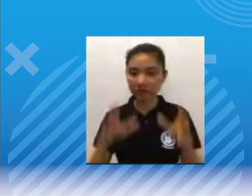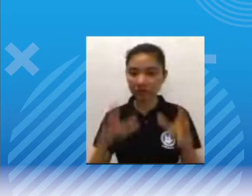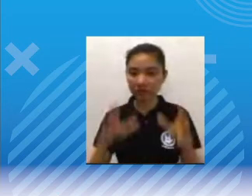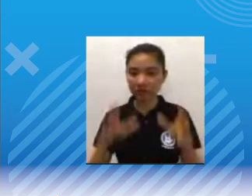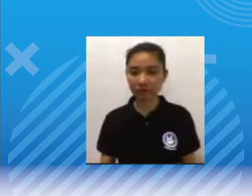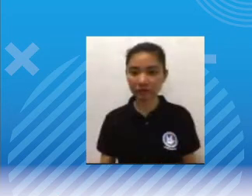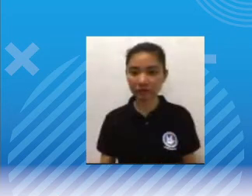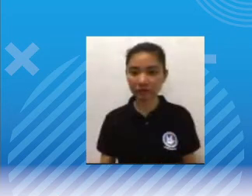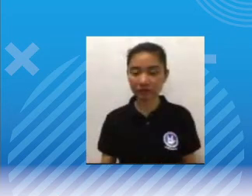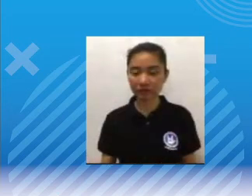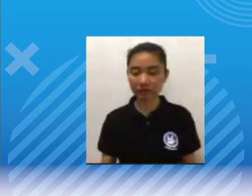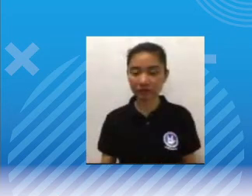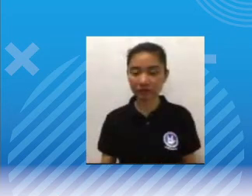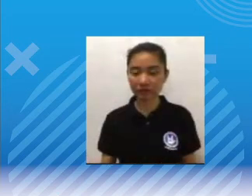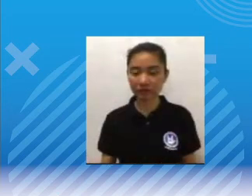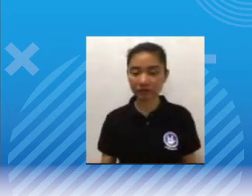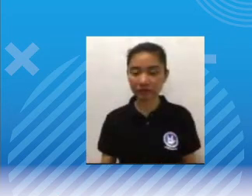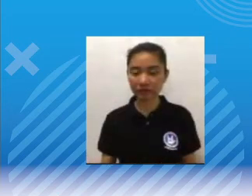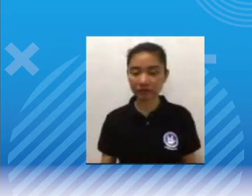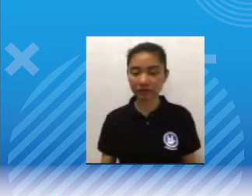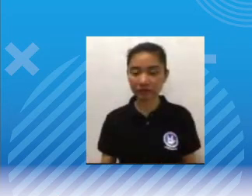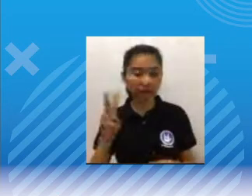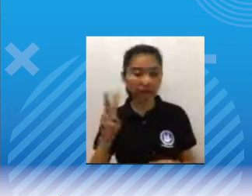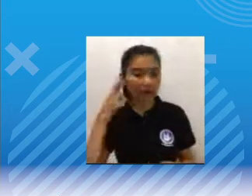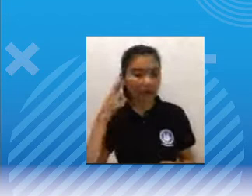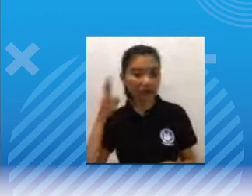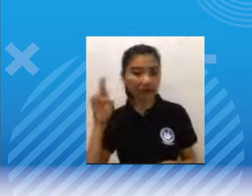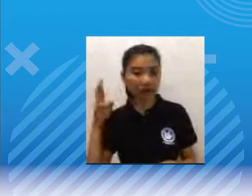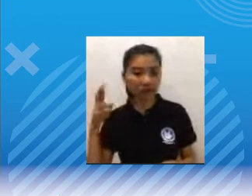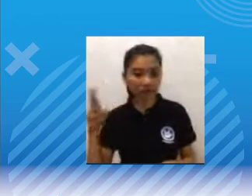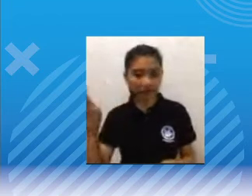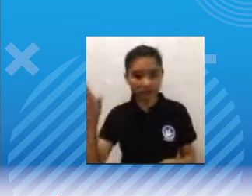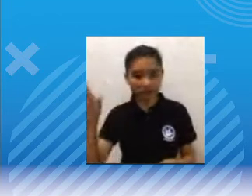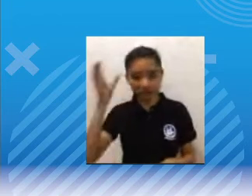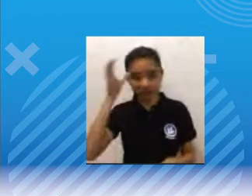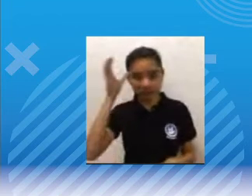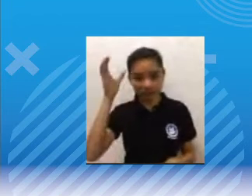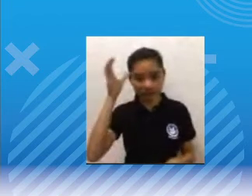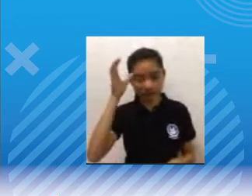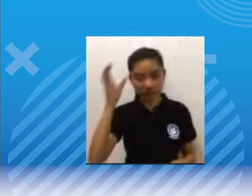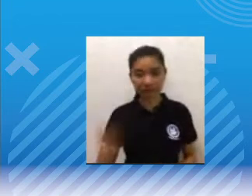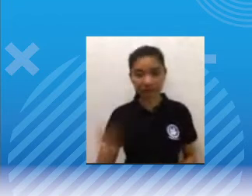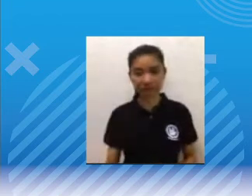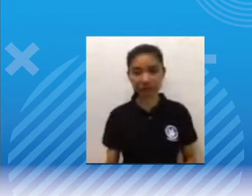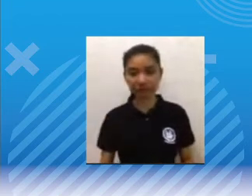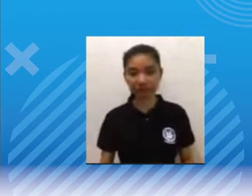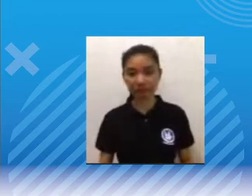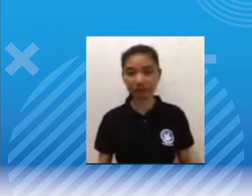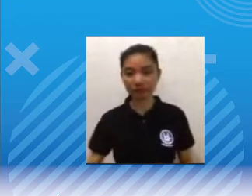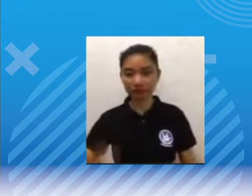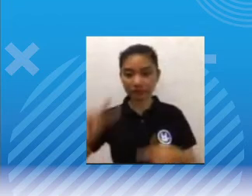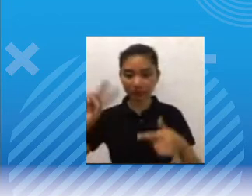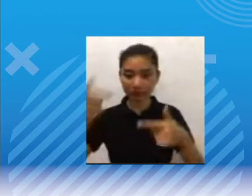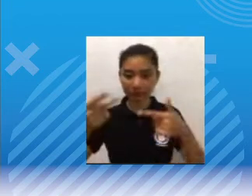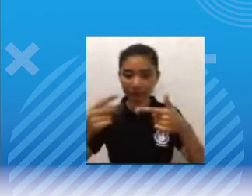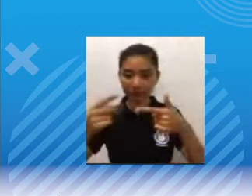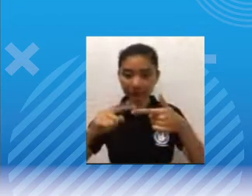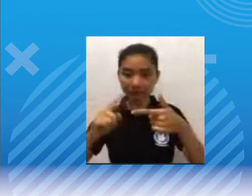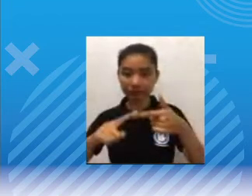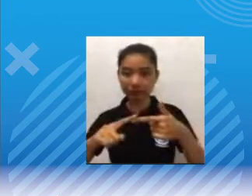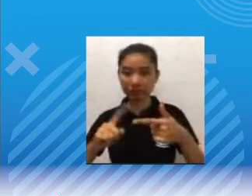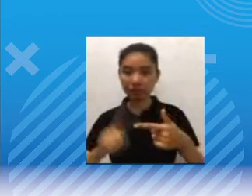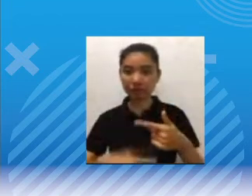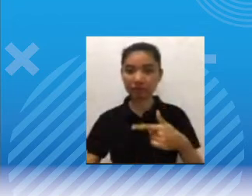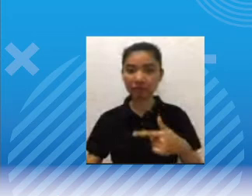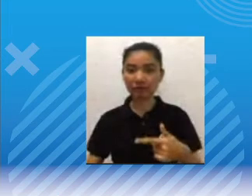mga gadget at computers, no? At pangalawa dyan ay poor or lack of internet connectivity. Dito nga